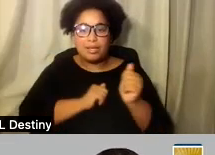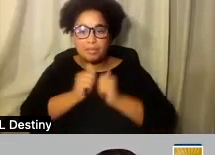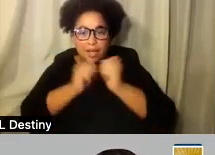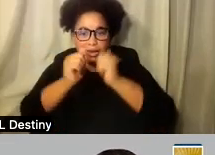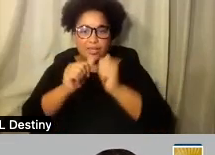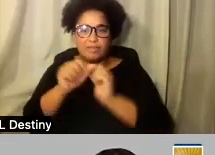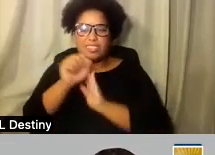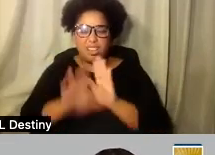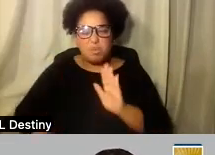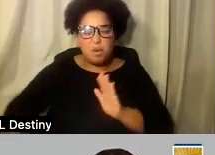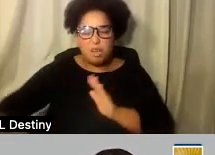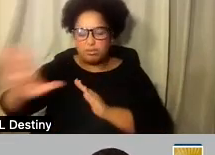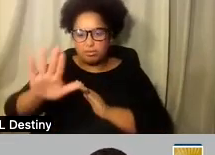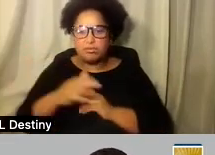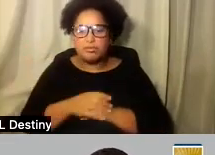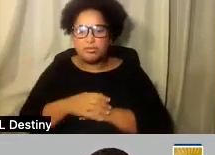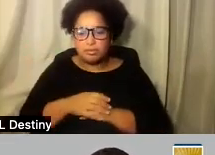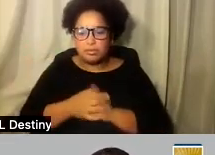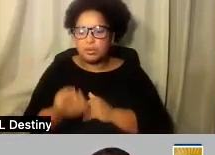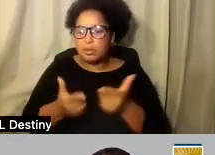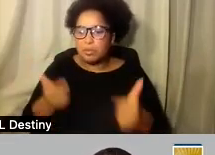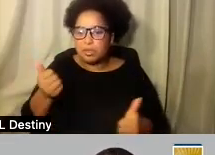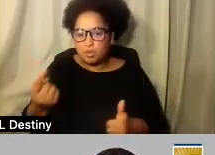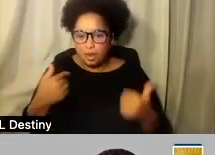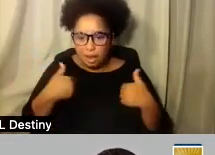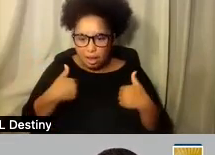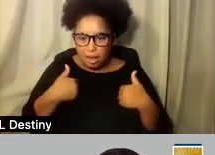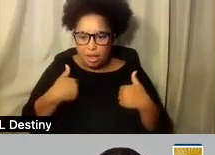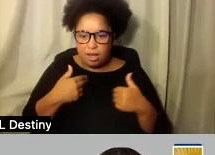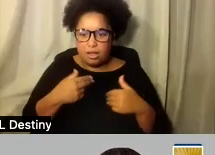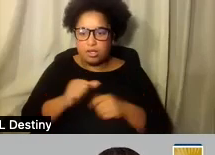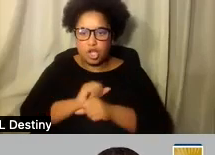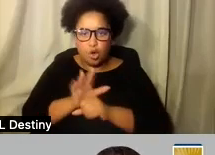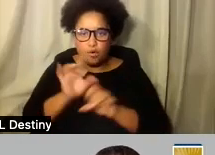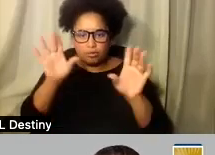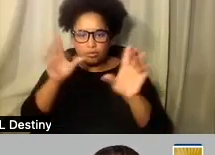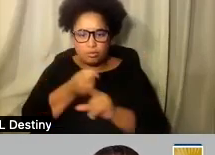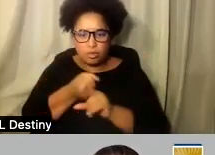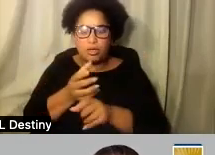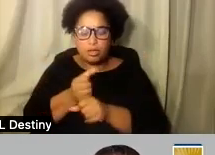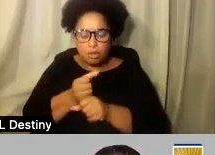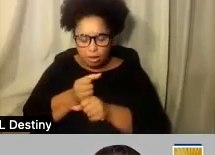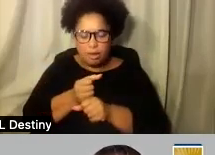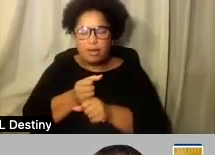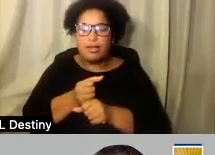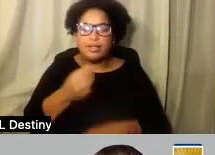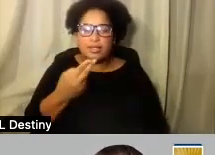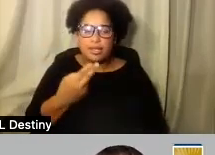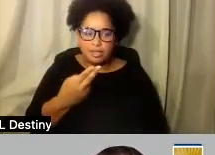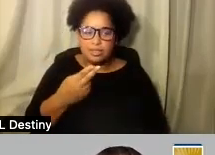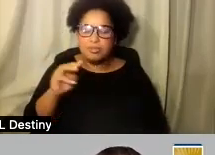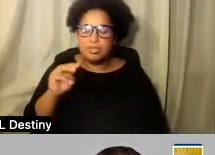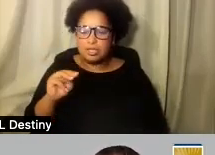So one of the biggest ones we ever had was the COVID disaster. We actually did receive Hazard Mitigation Grant Program